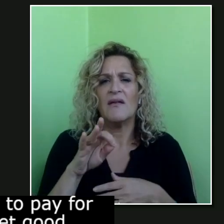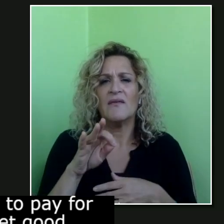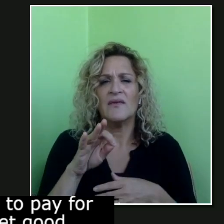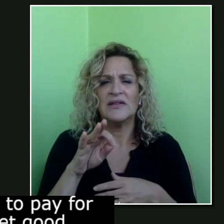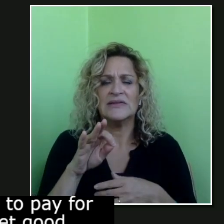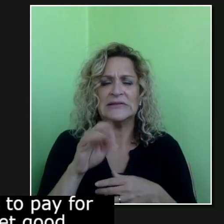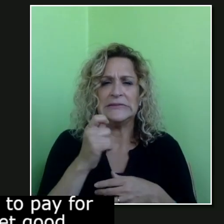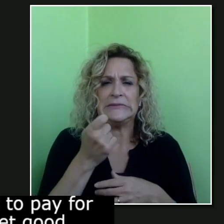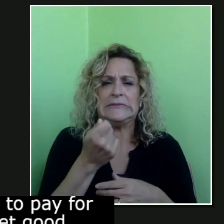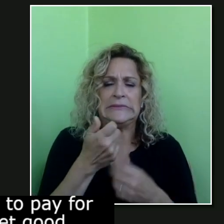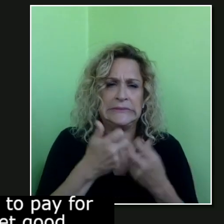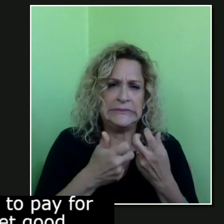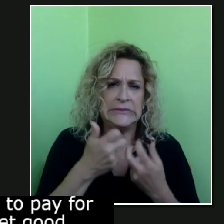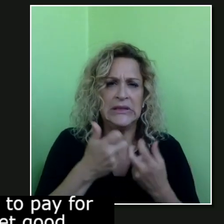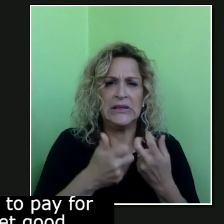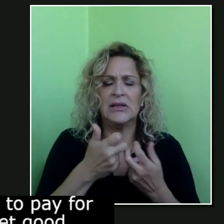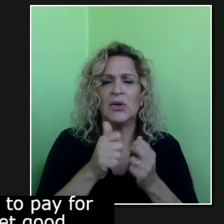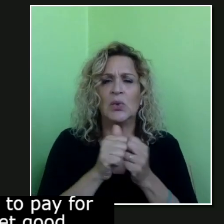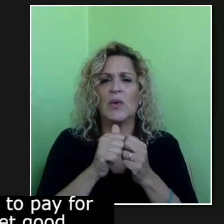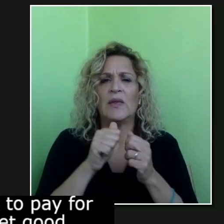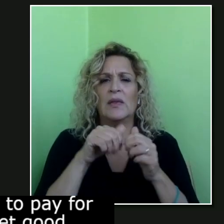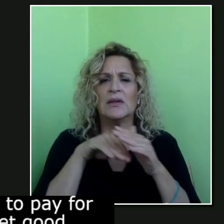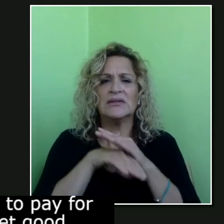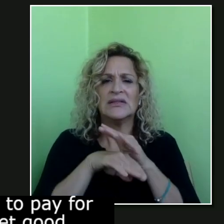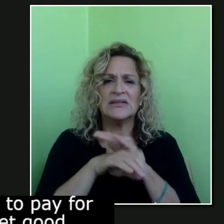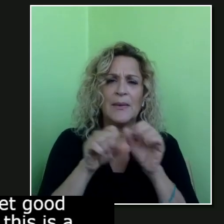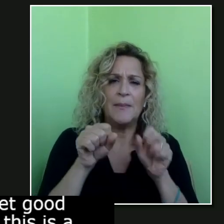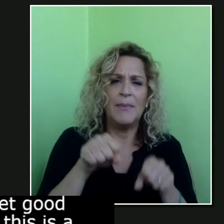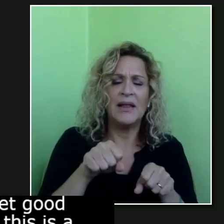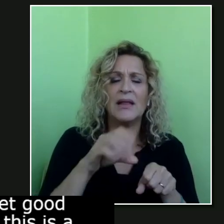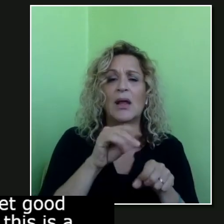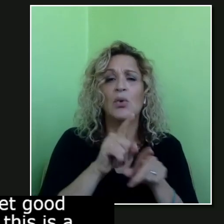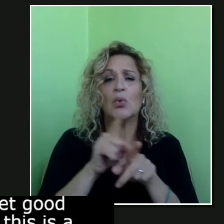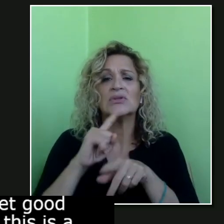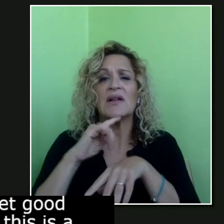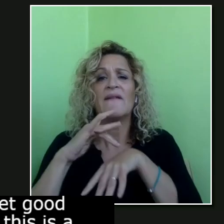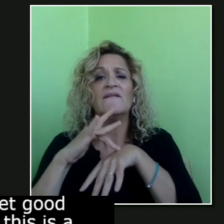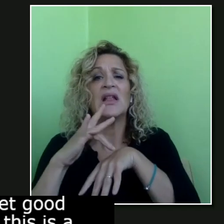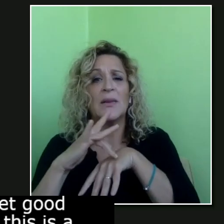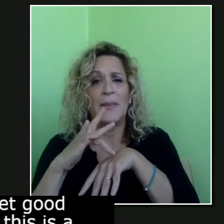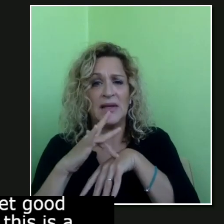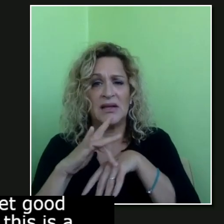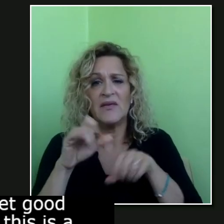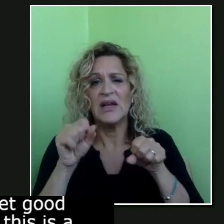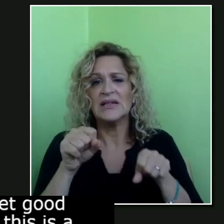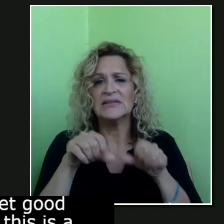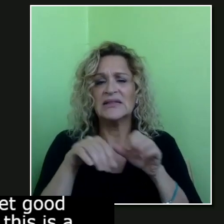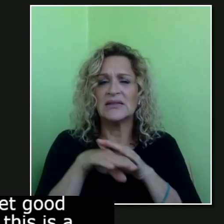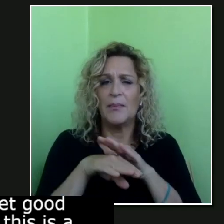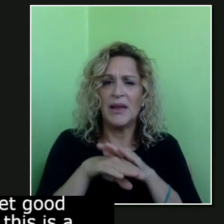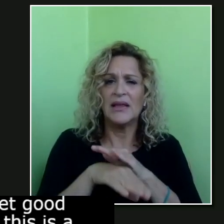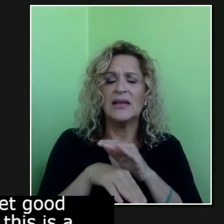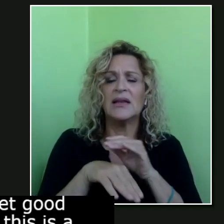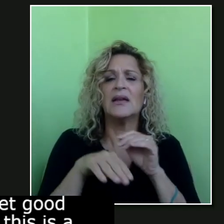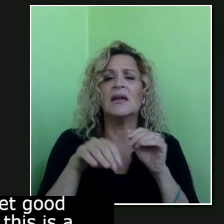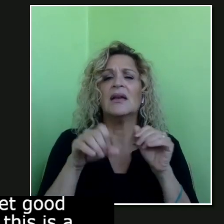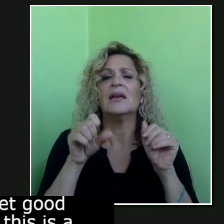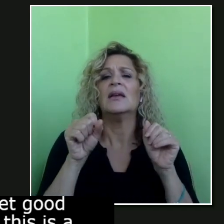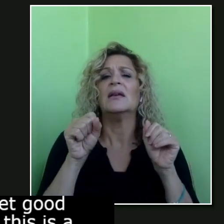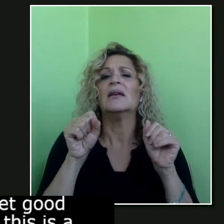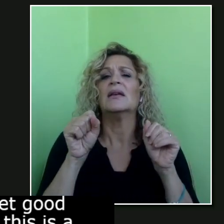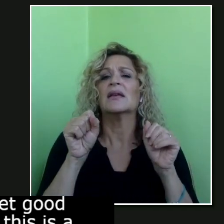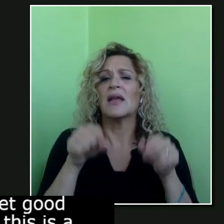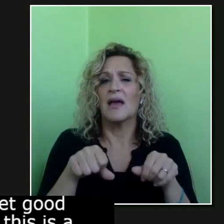snag where accessibility and the availability of accessibility can come